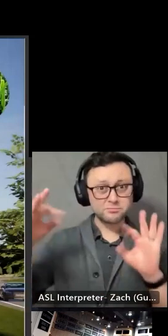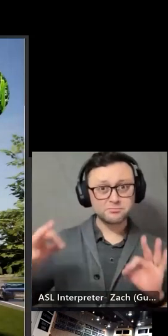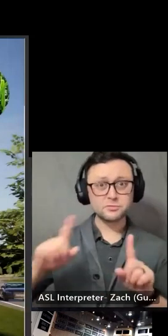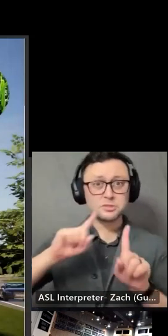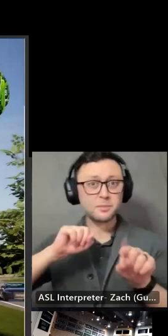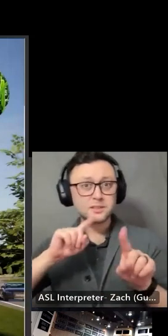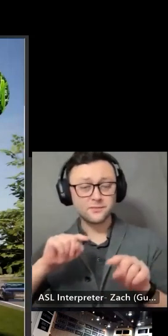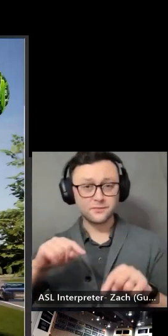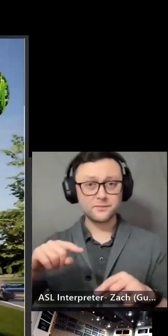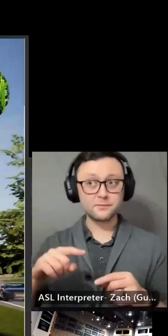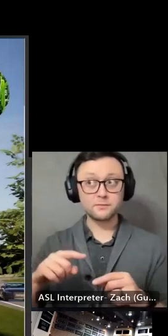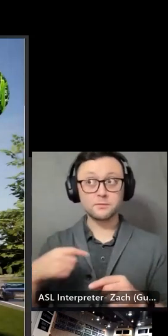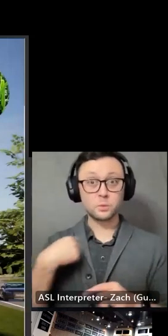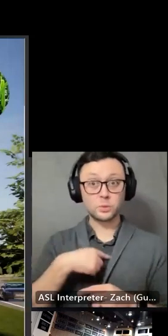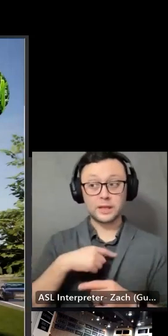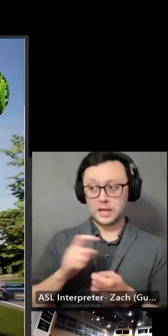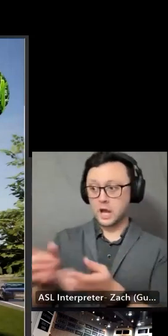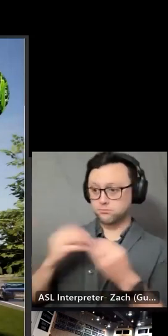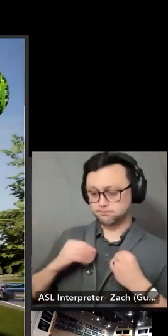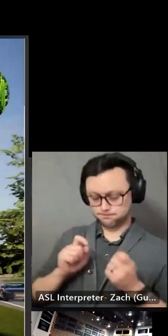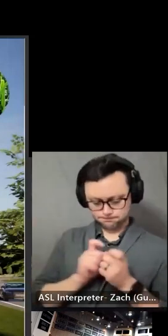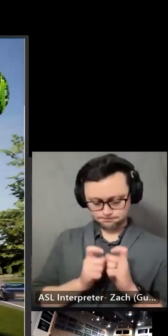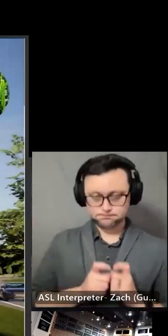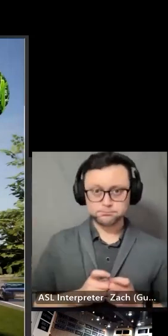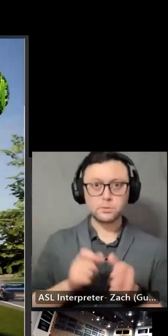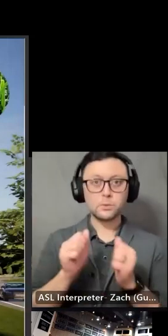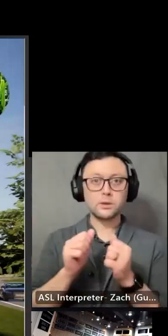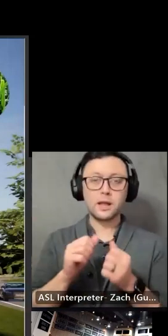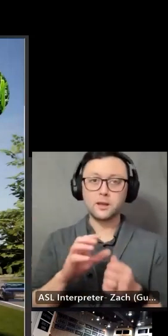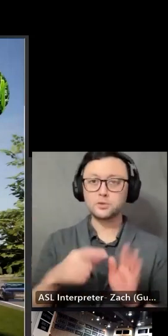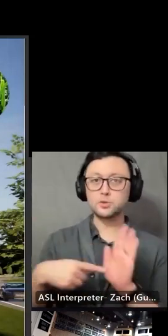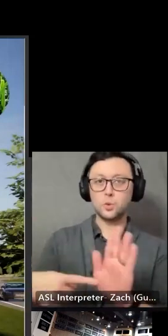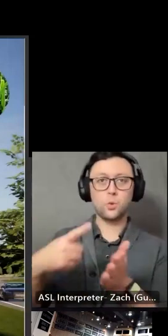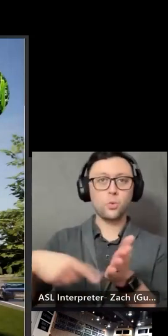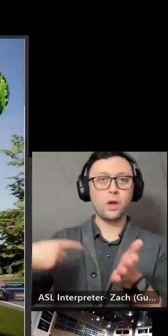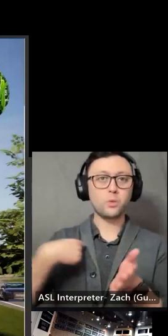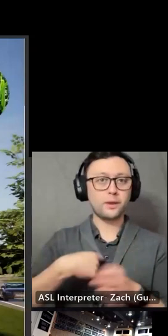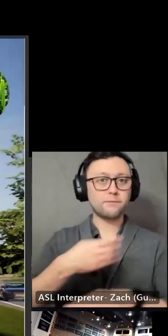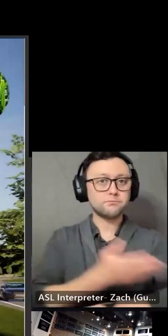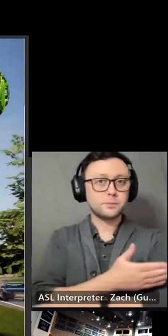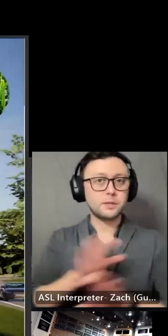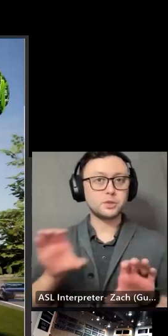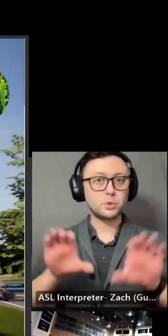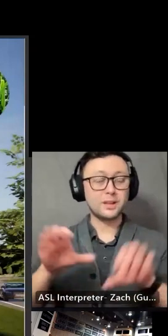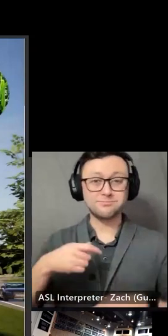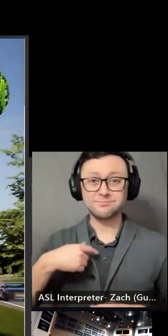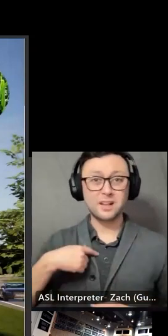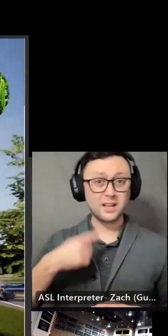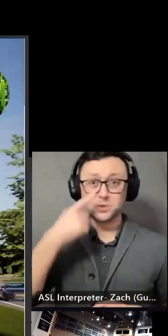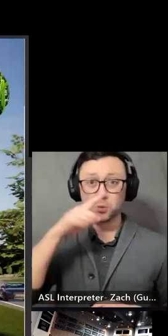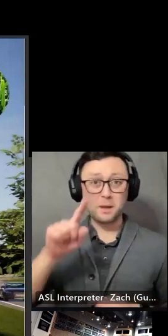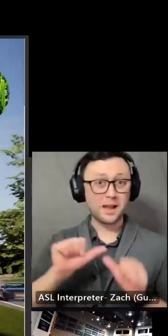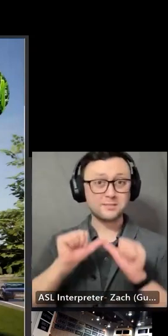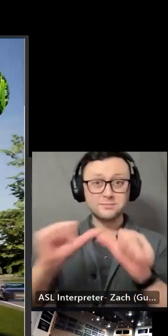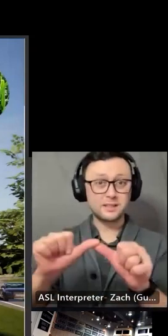with, you know, in terms of what we're working on. And I'm happy to keep doing that. So I